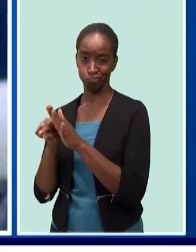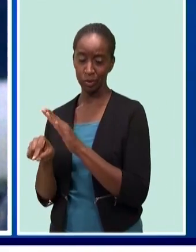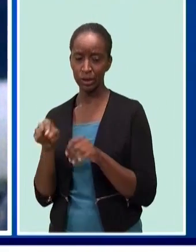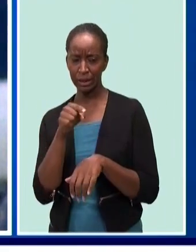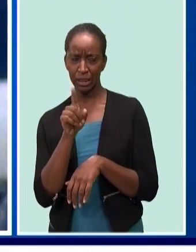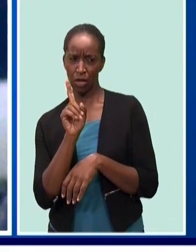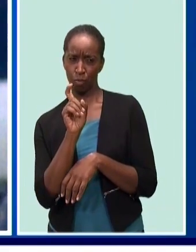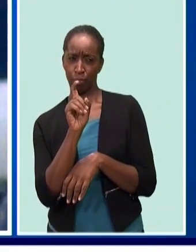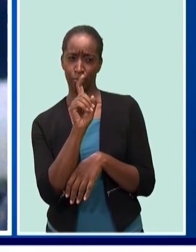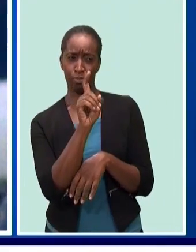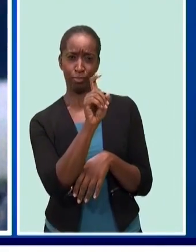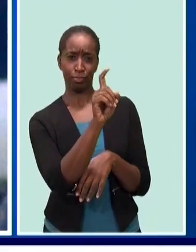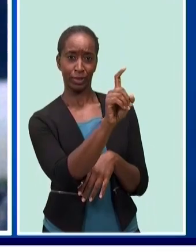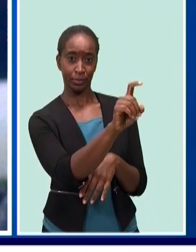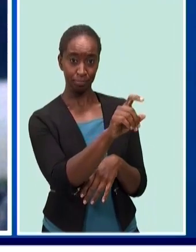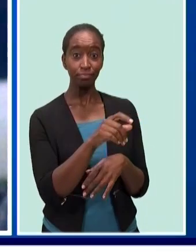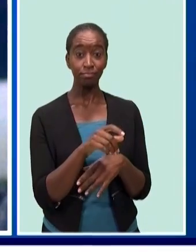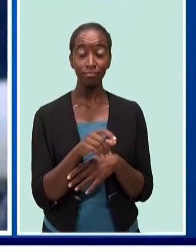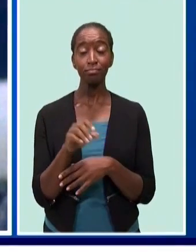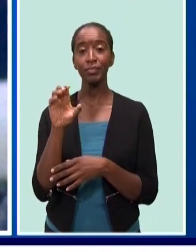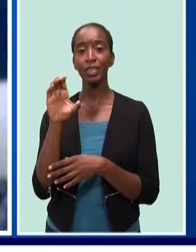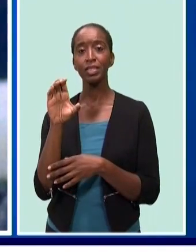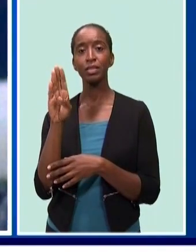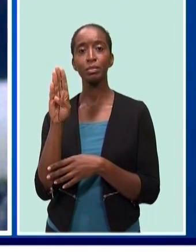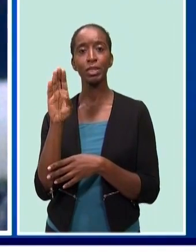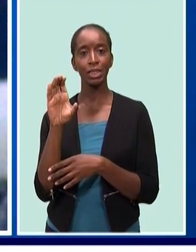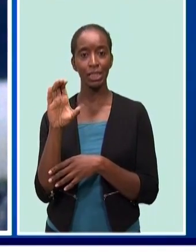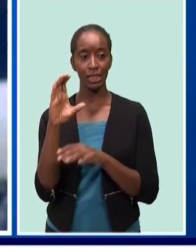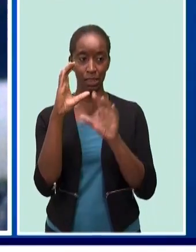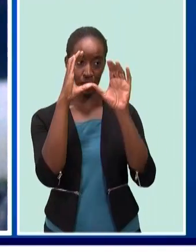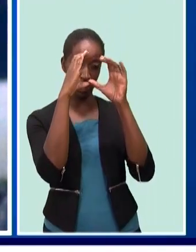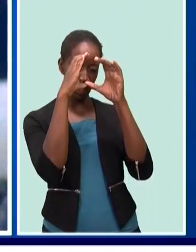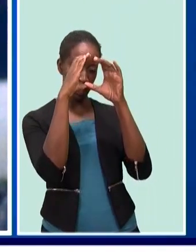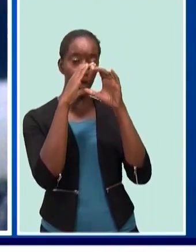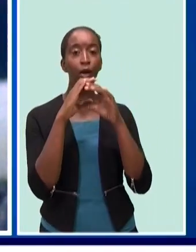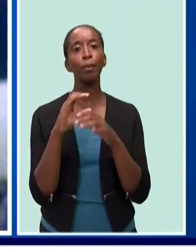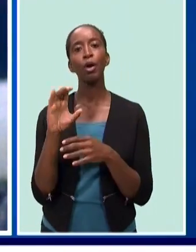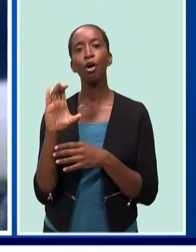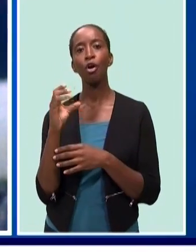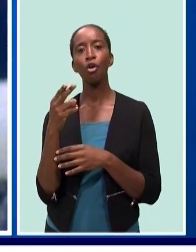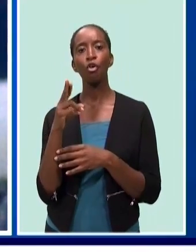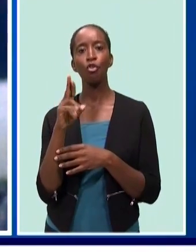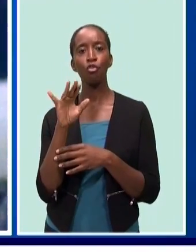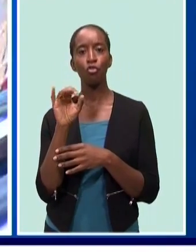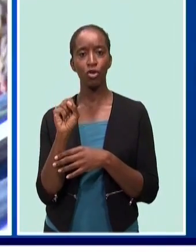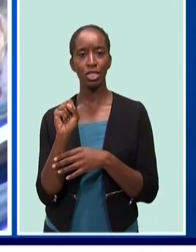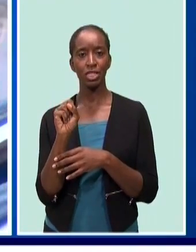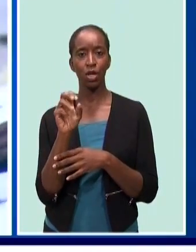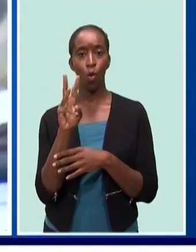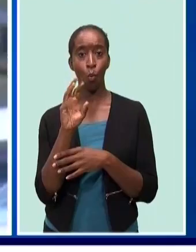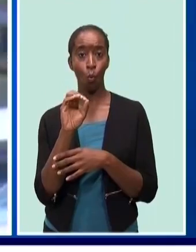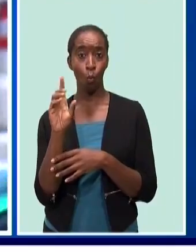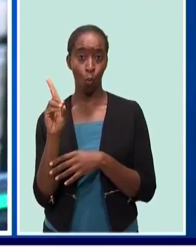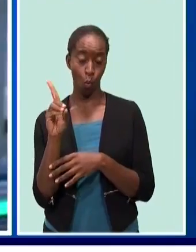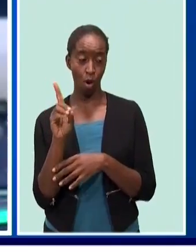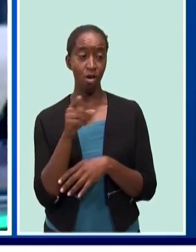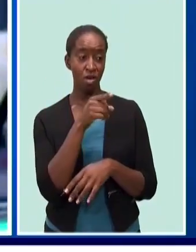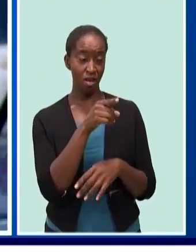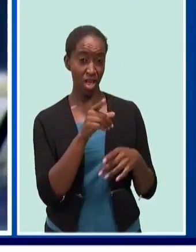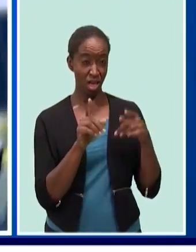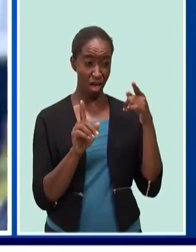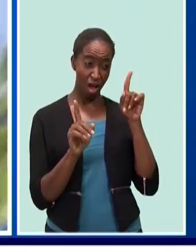stunning video captured by our cameraman Chris Wood, who had just managed to get back to his feet after the man knocked him down in the rush